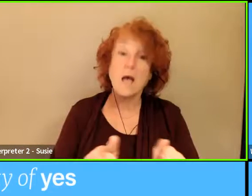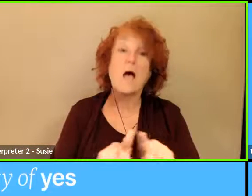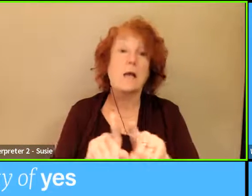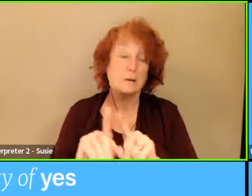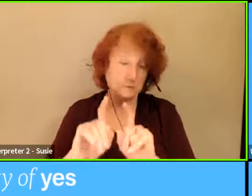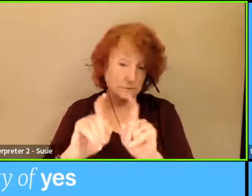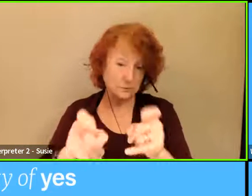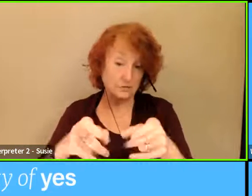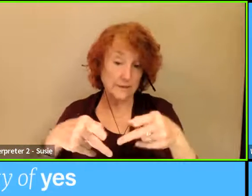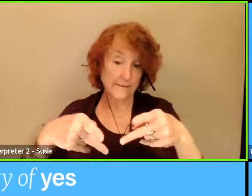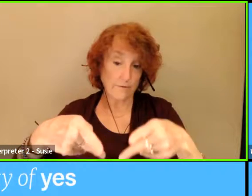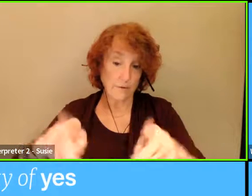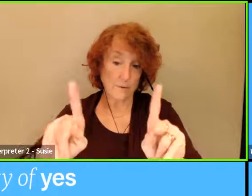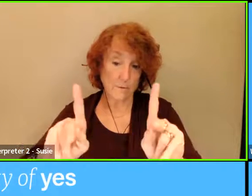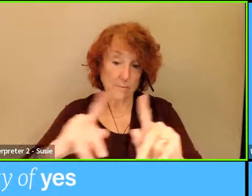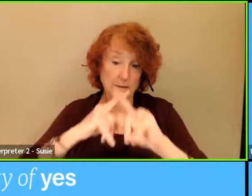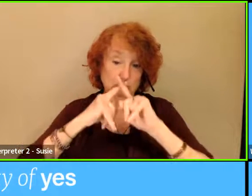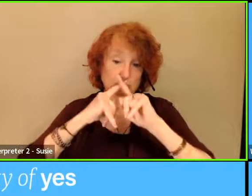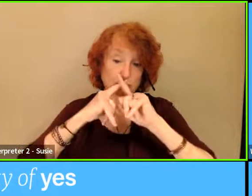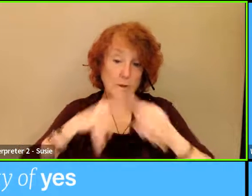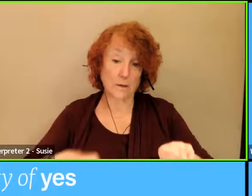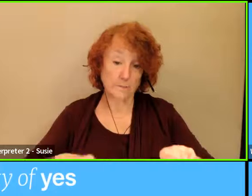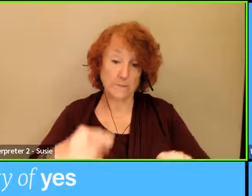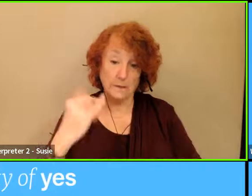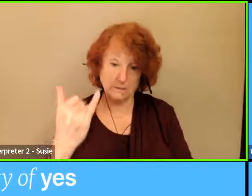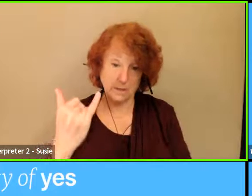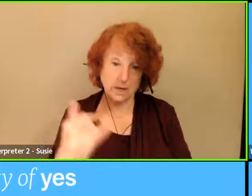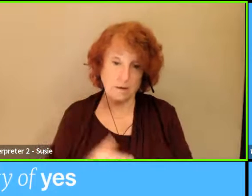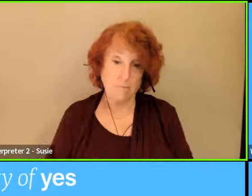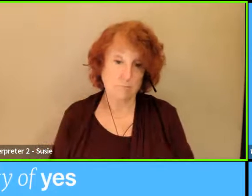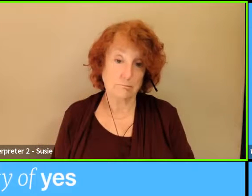unmute now.